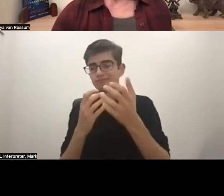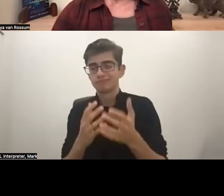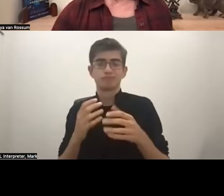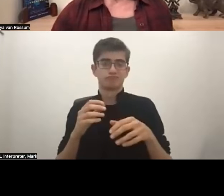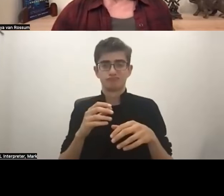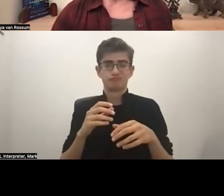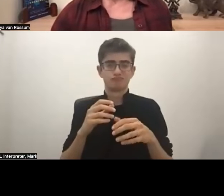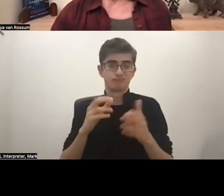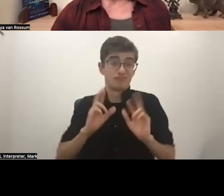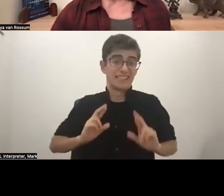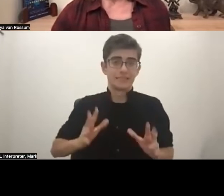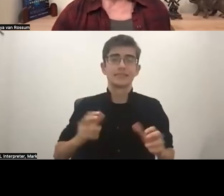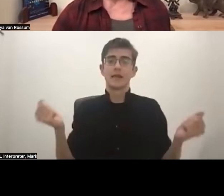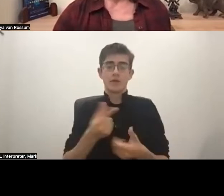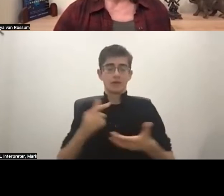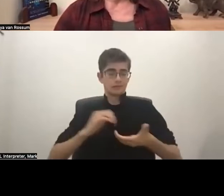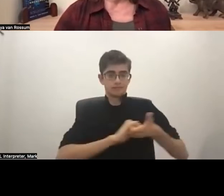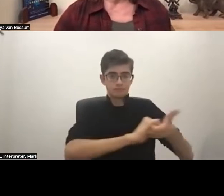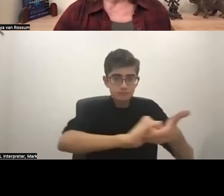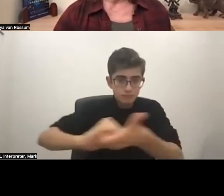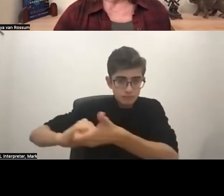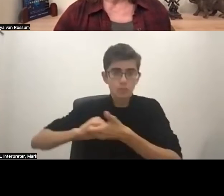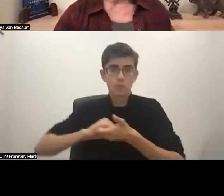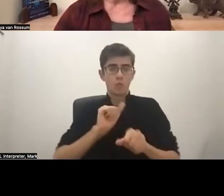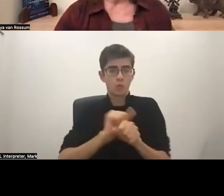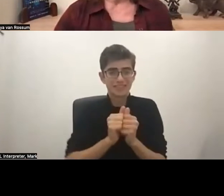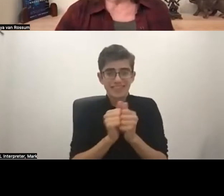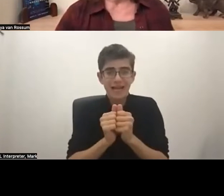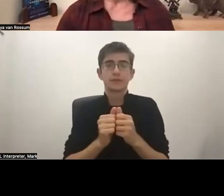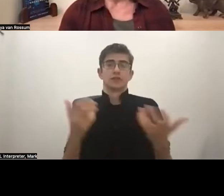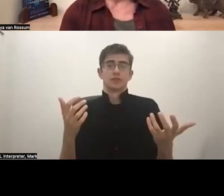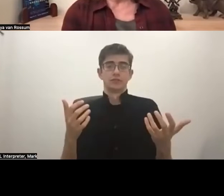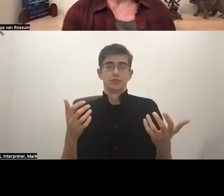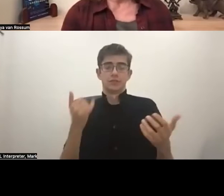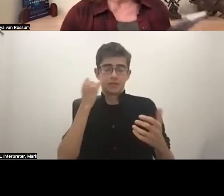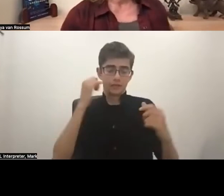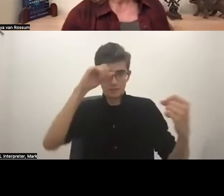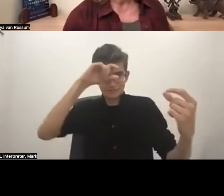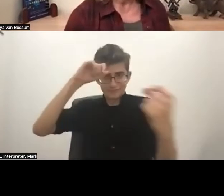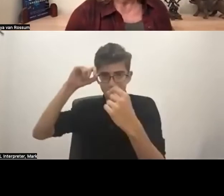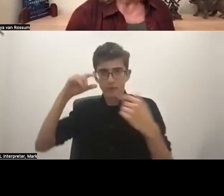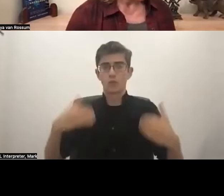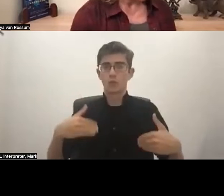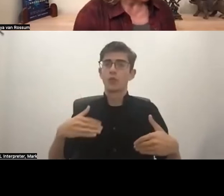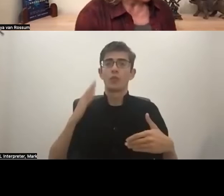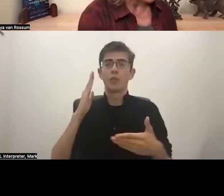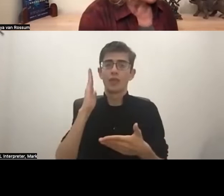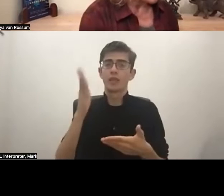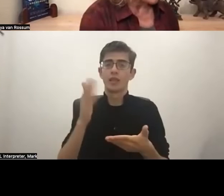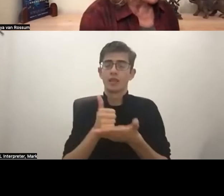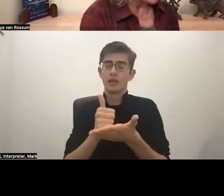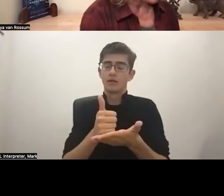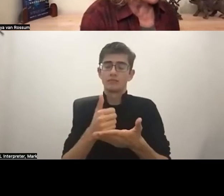together, because the more that we are able to do that in synergy, the more that we're going to get the fruits of